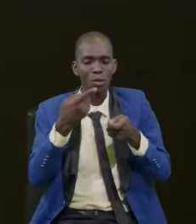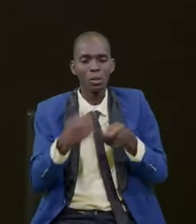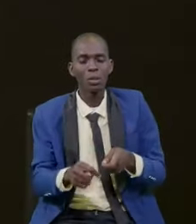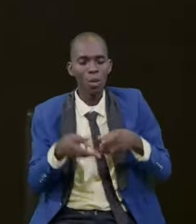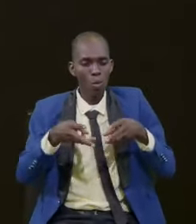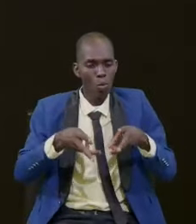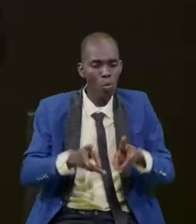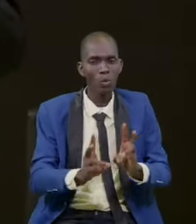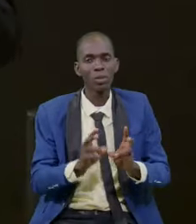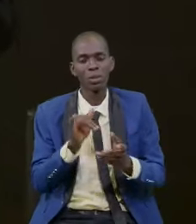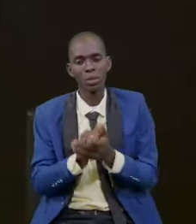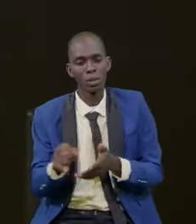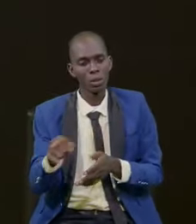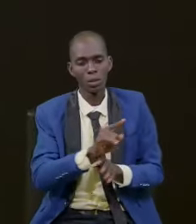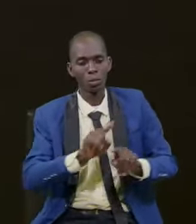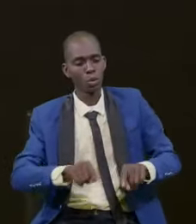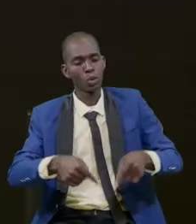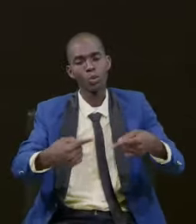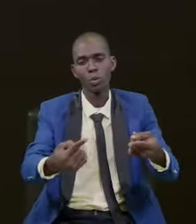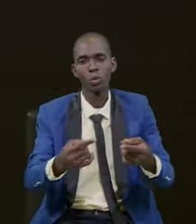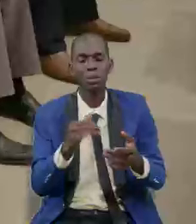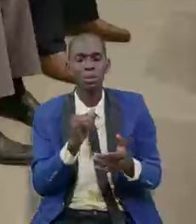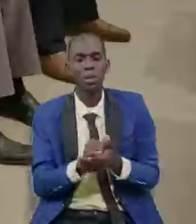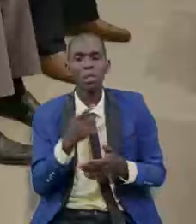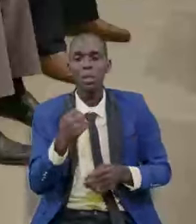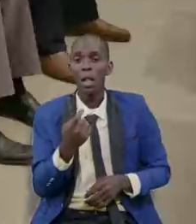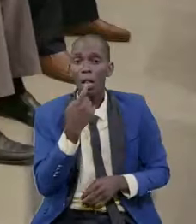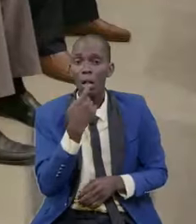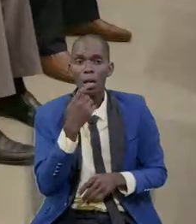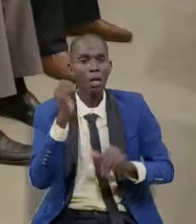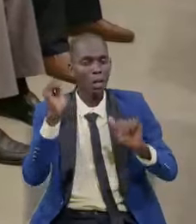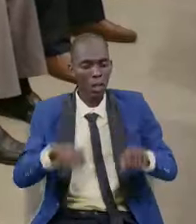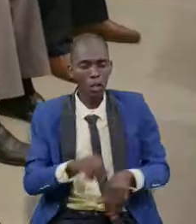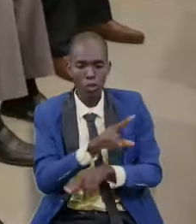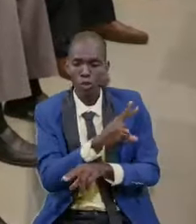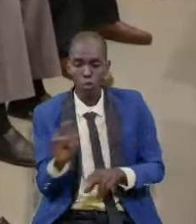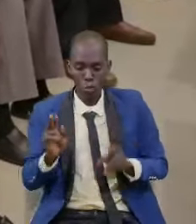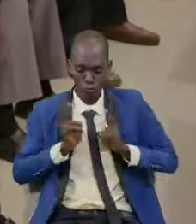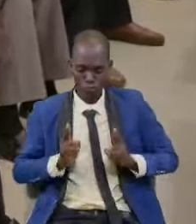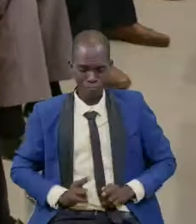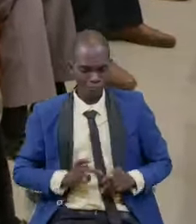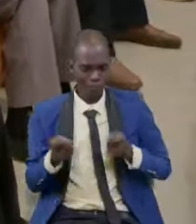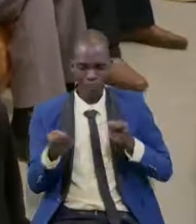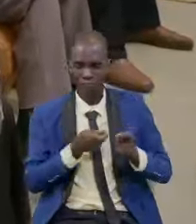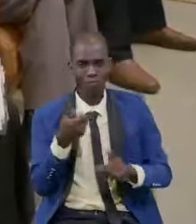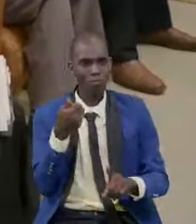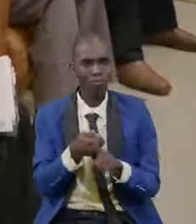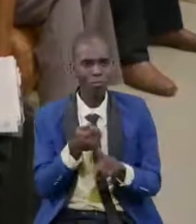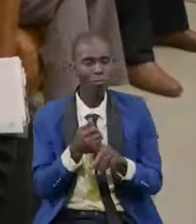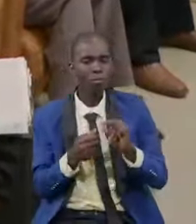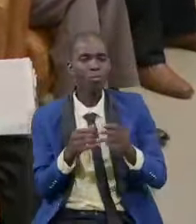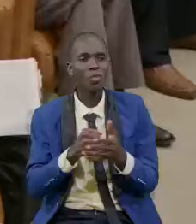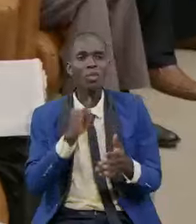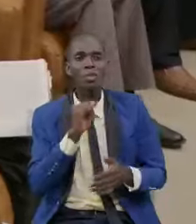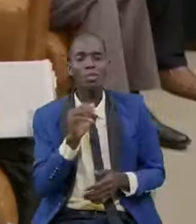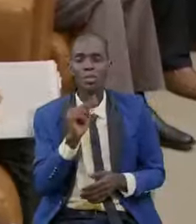in which they go. That the tongue can no man tame. It is an unruly evil,